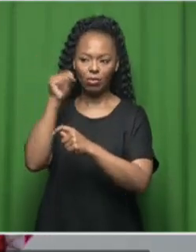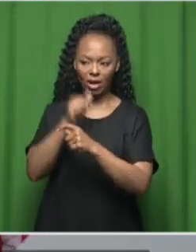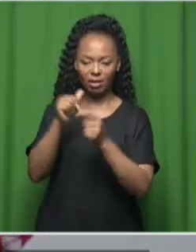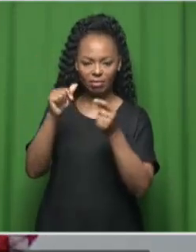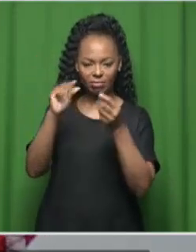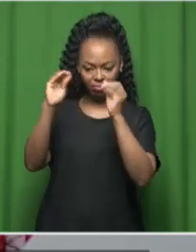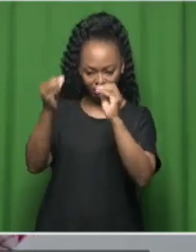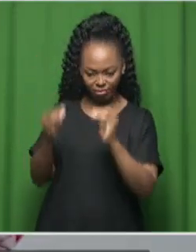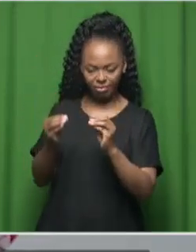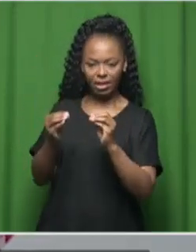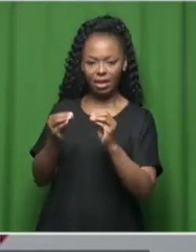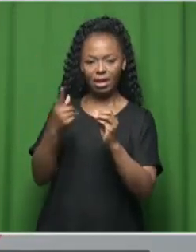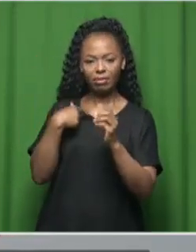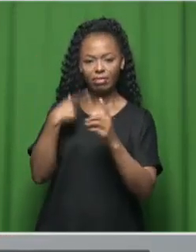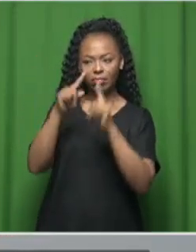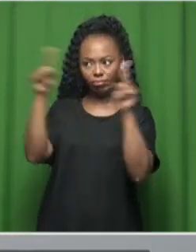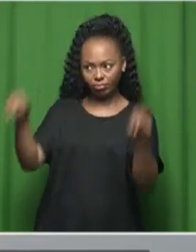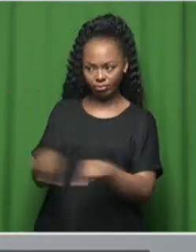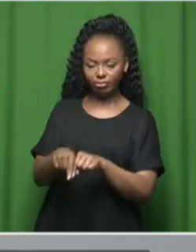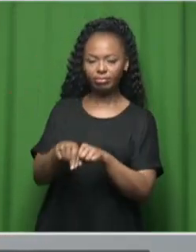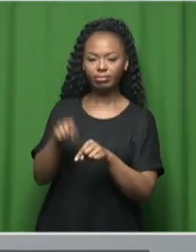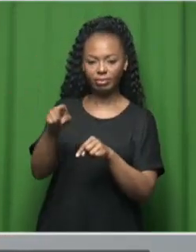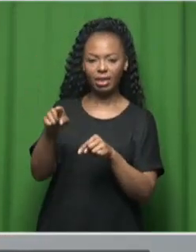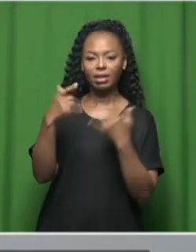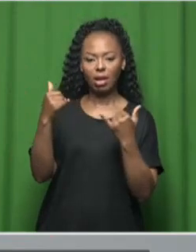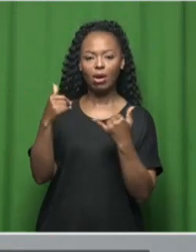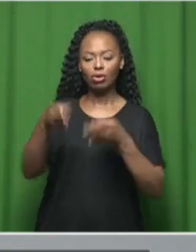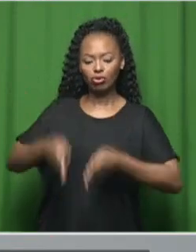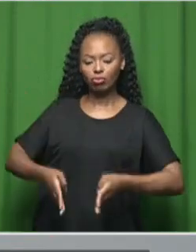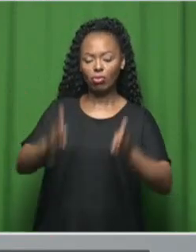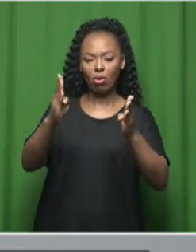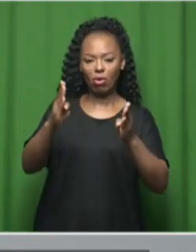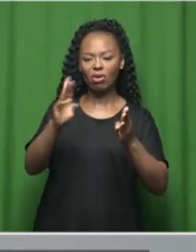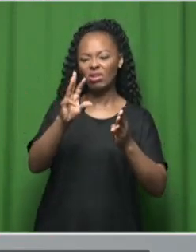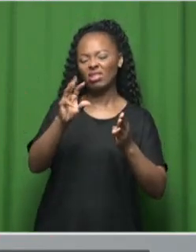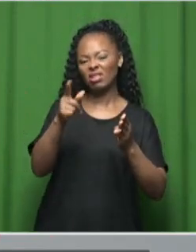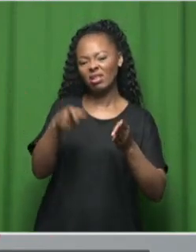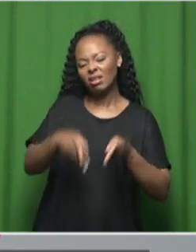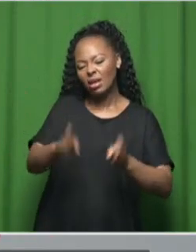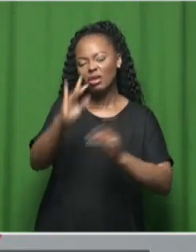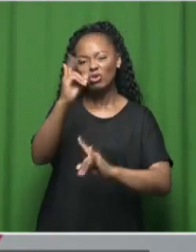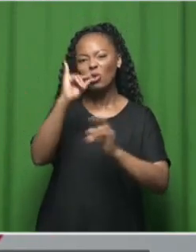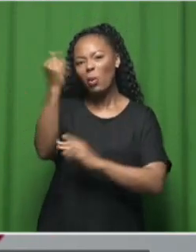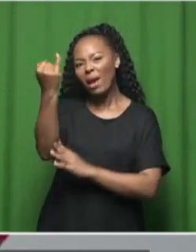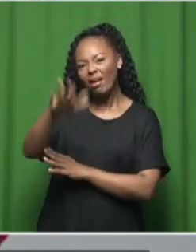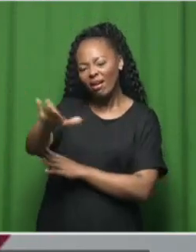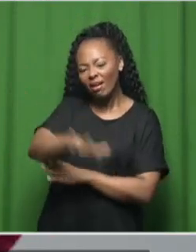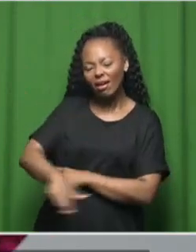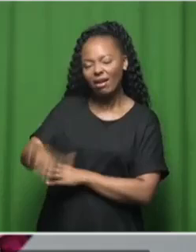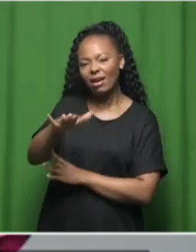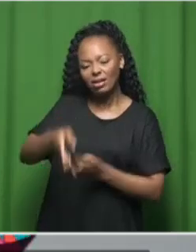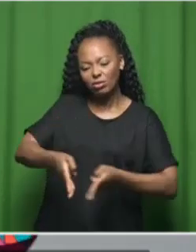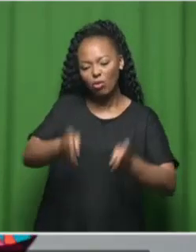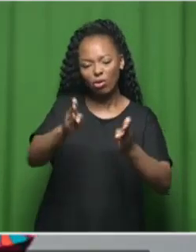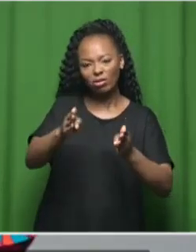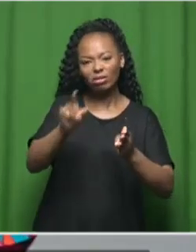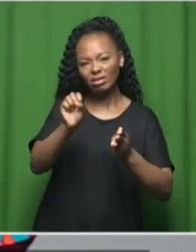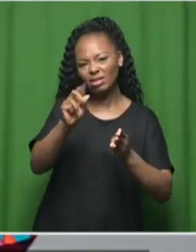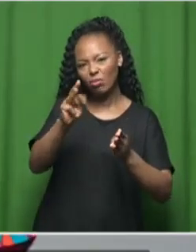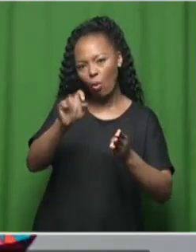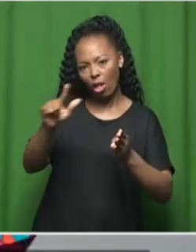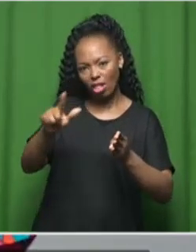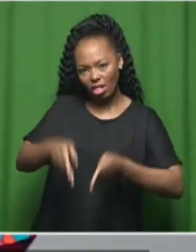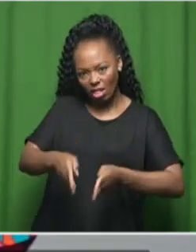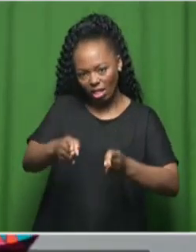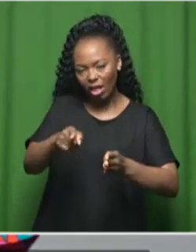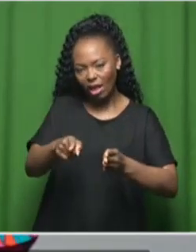we went to the Small Street stores that sold our goods to confiscate some of our goods. So I'm hoping that it